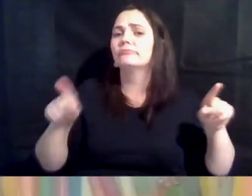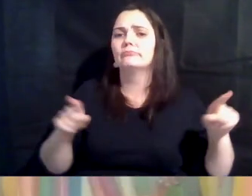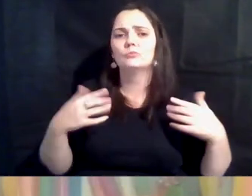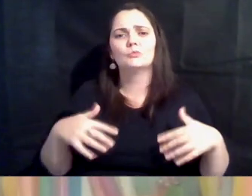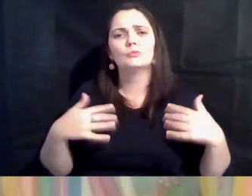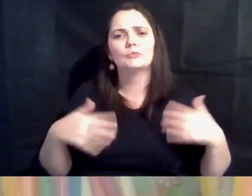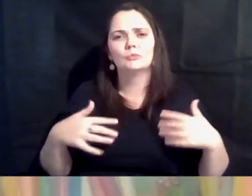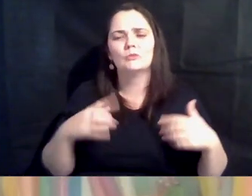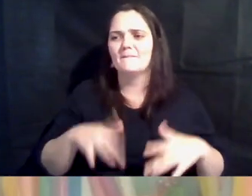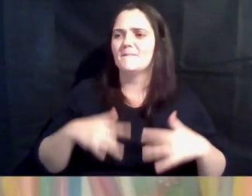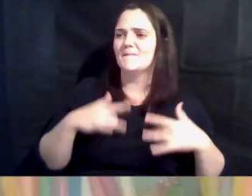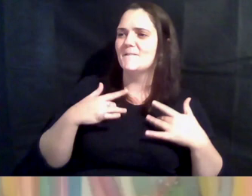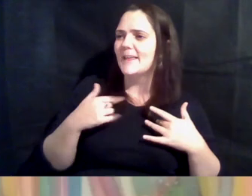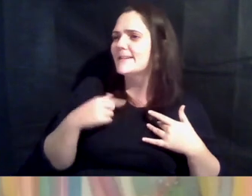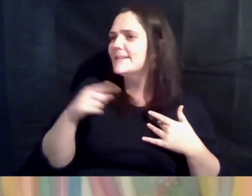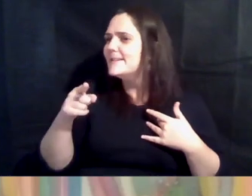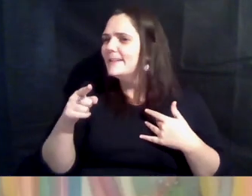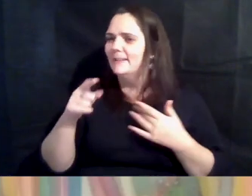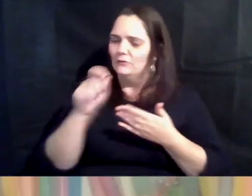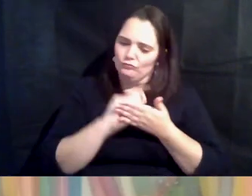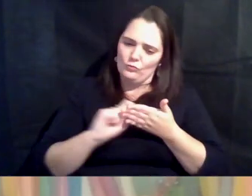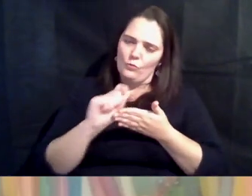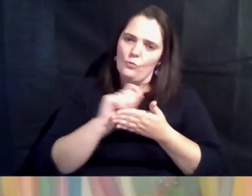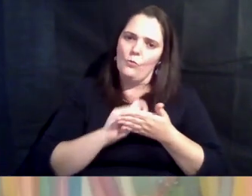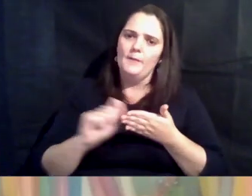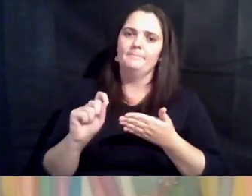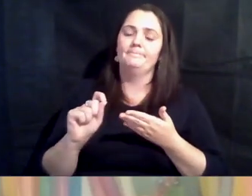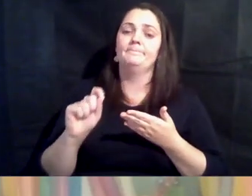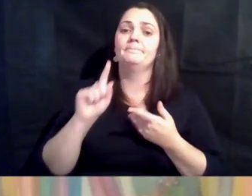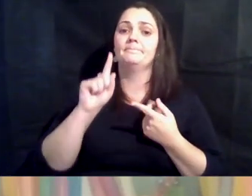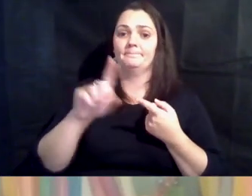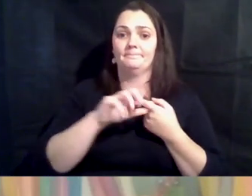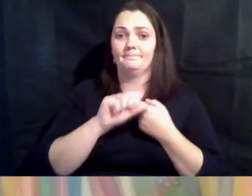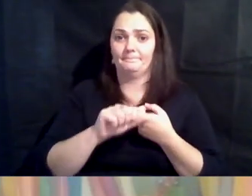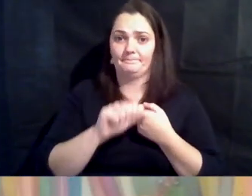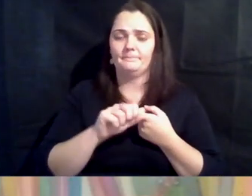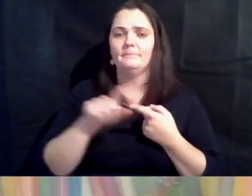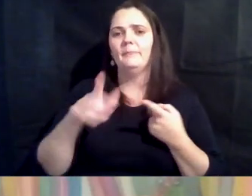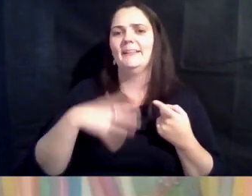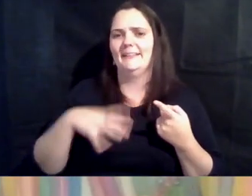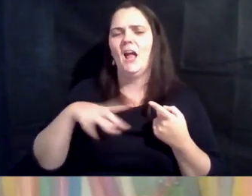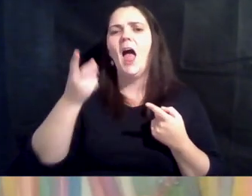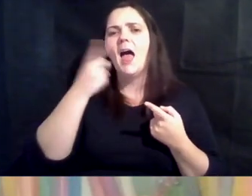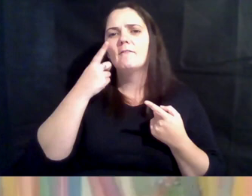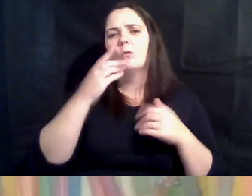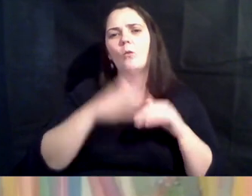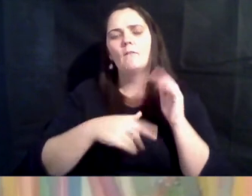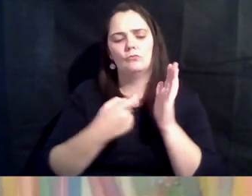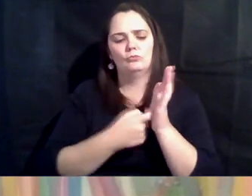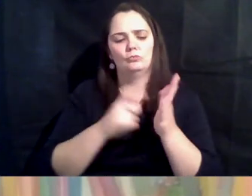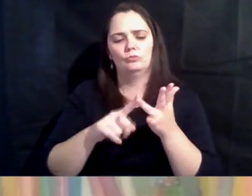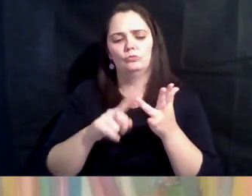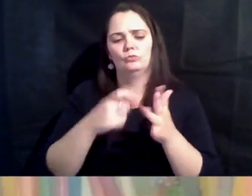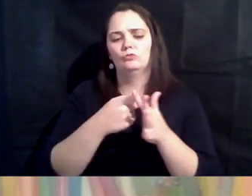then your response to it. Definitely, like I said at the beginning, check out Rookie. I have loved Rookie since I was a